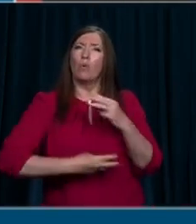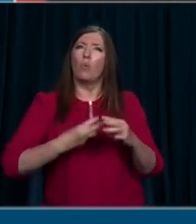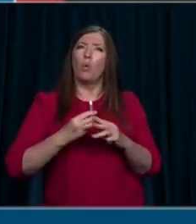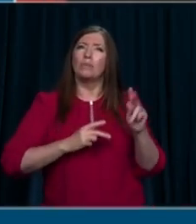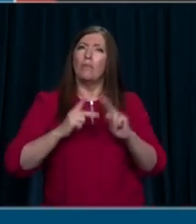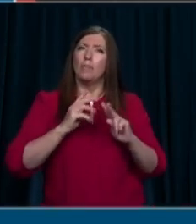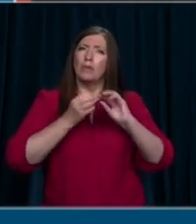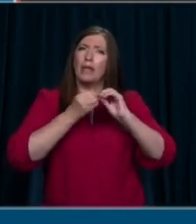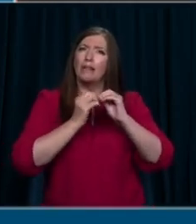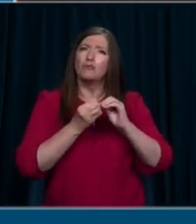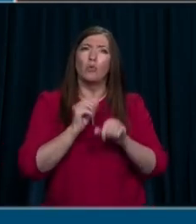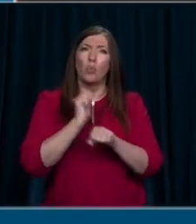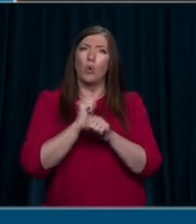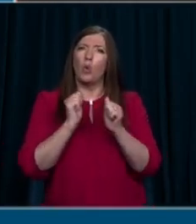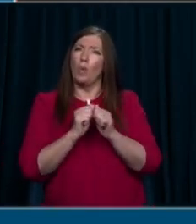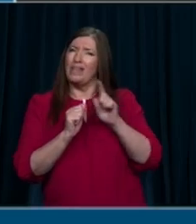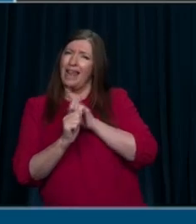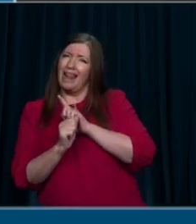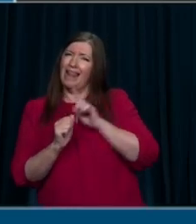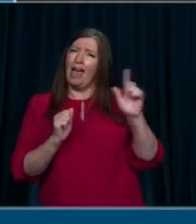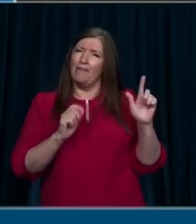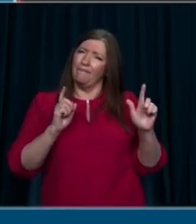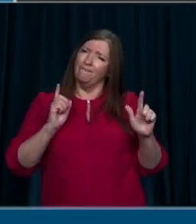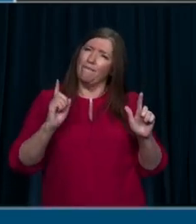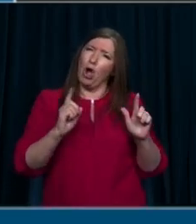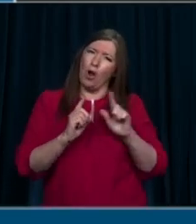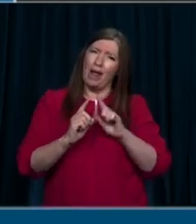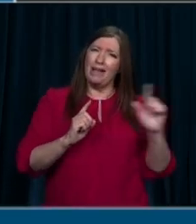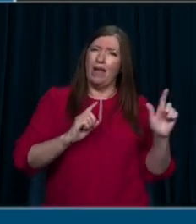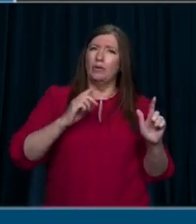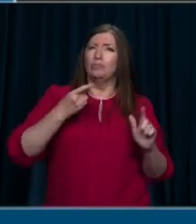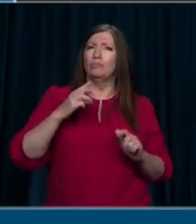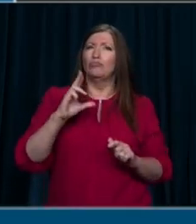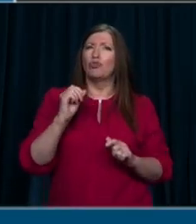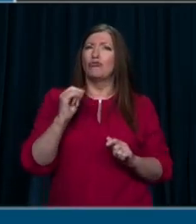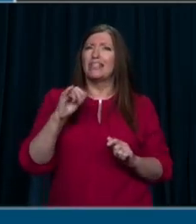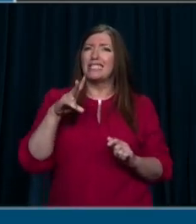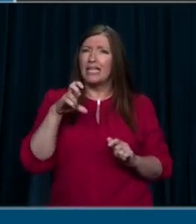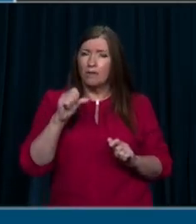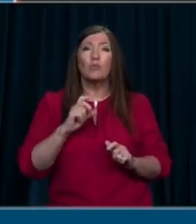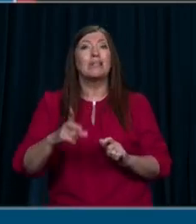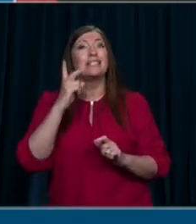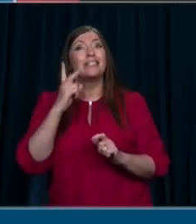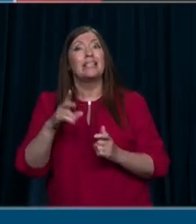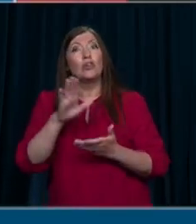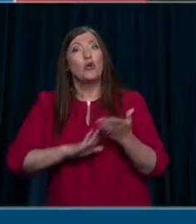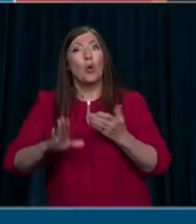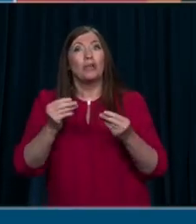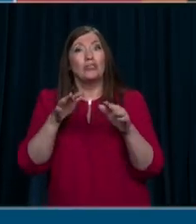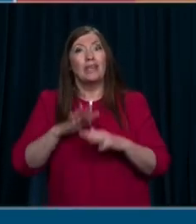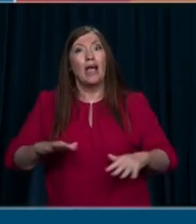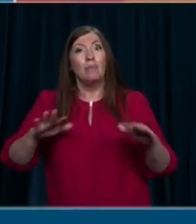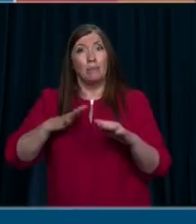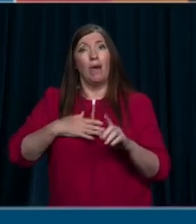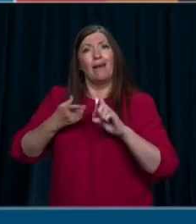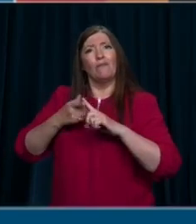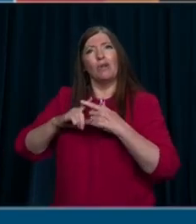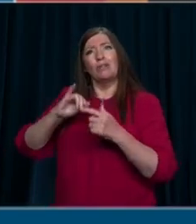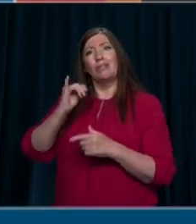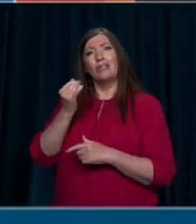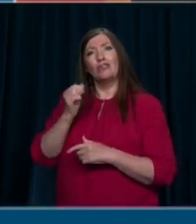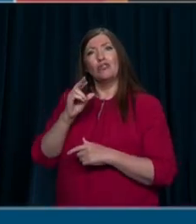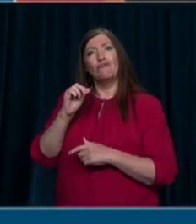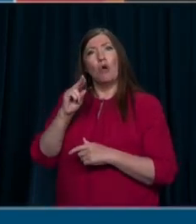with the radical far-left progressivists. That is what we're seeing in campuses and what my friend Jerone Davison was trying